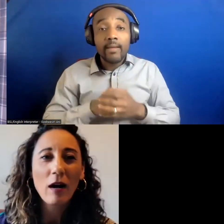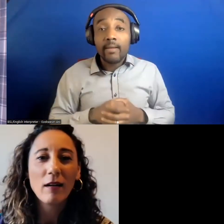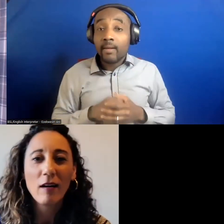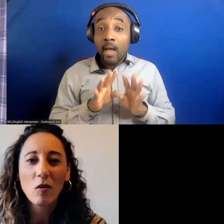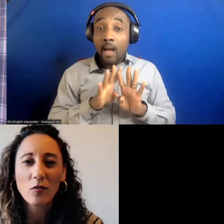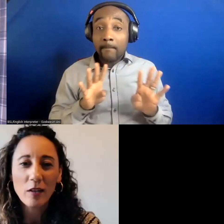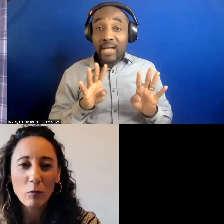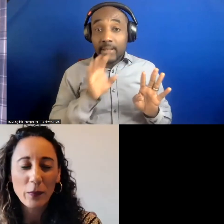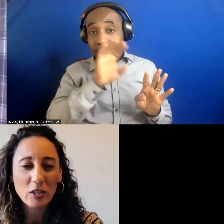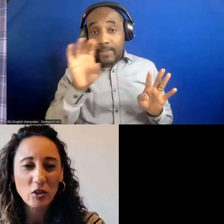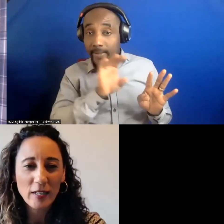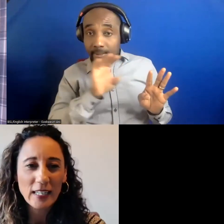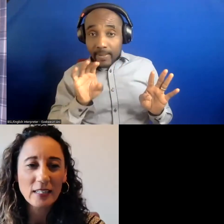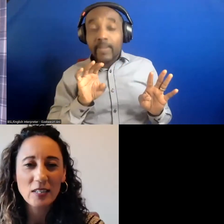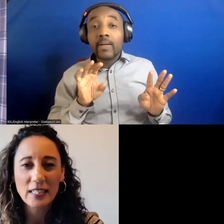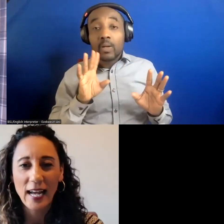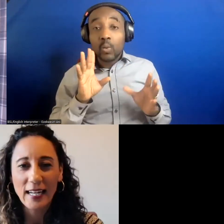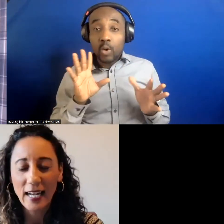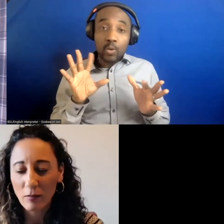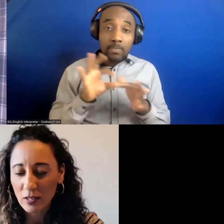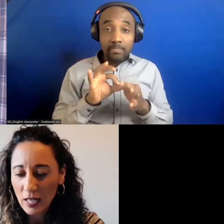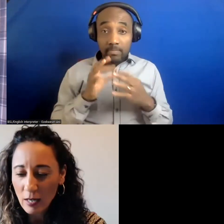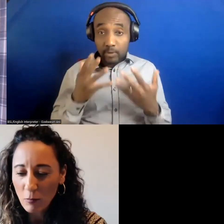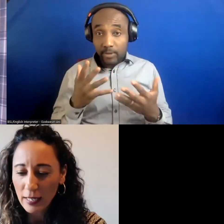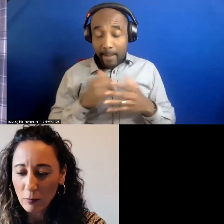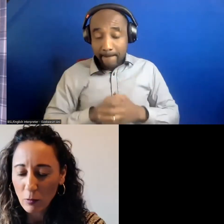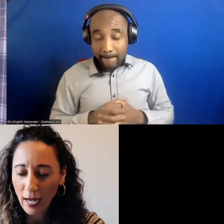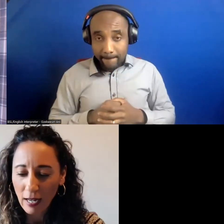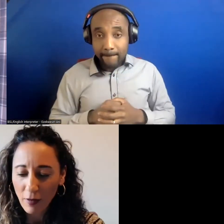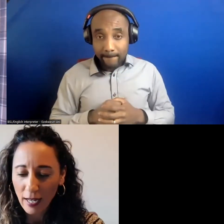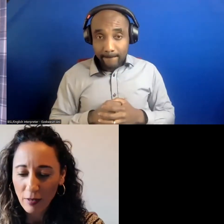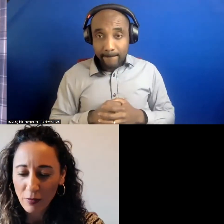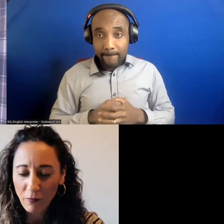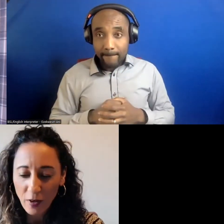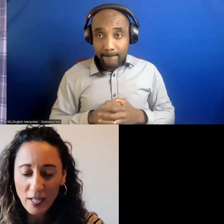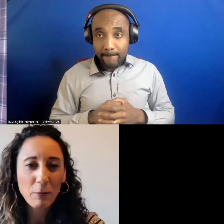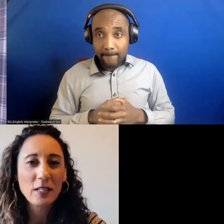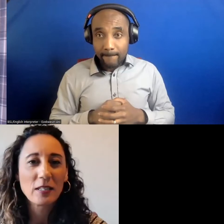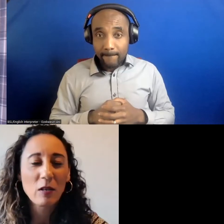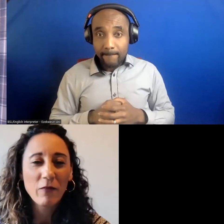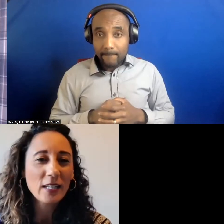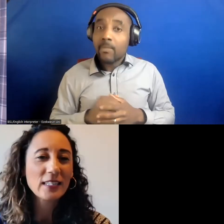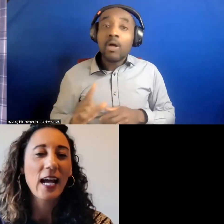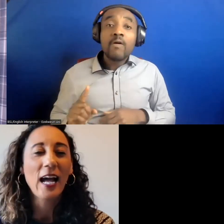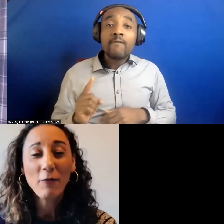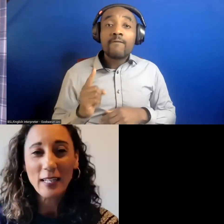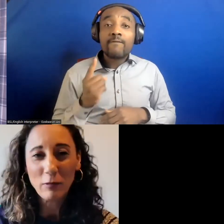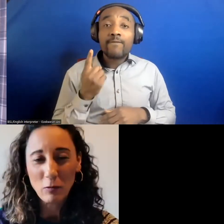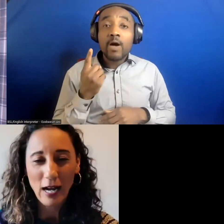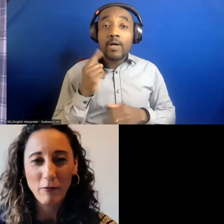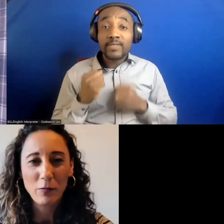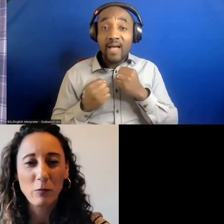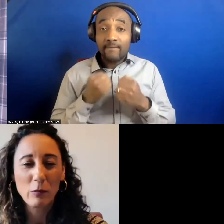panel will be joining us today, and we will have the first person, the first athlete